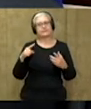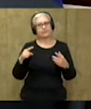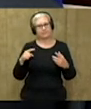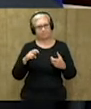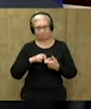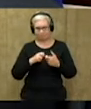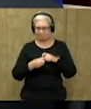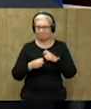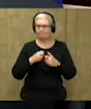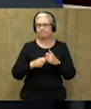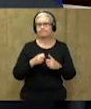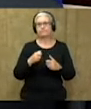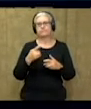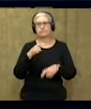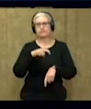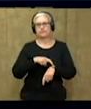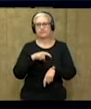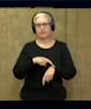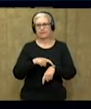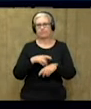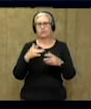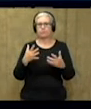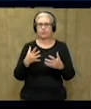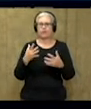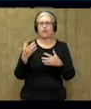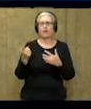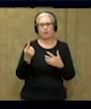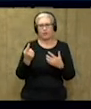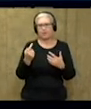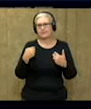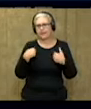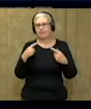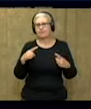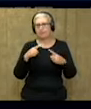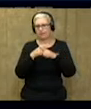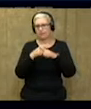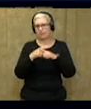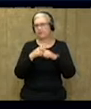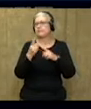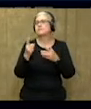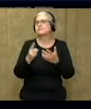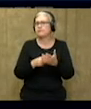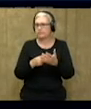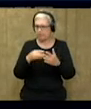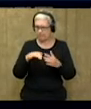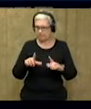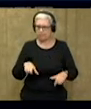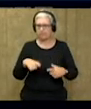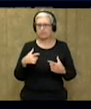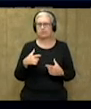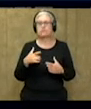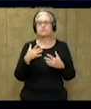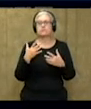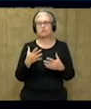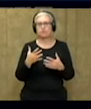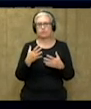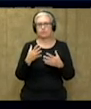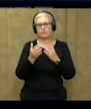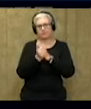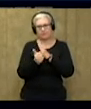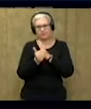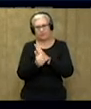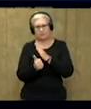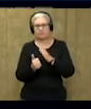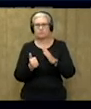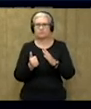time. We always deal with conflict at some point in our lives. With that being said, we want to give you some skills